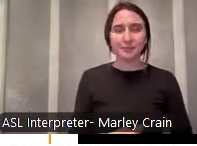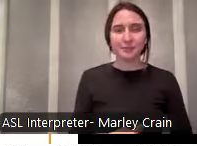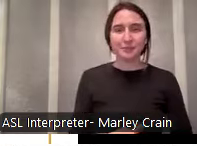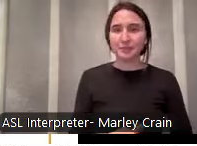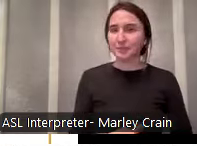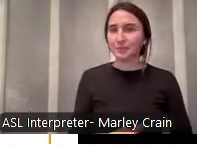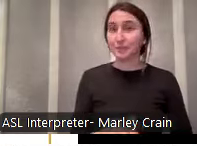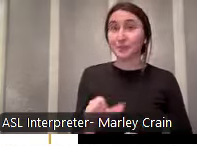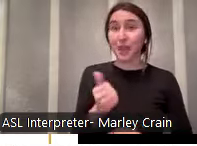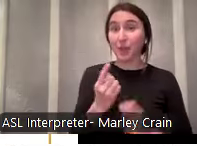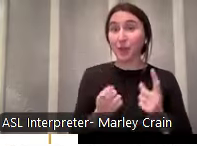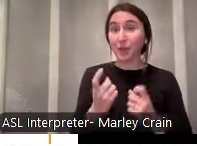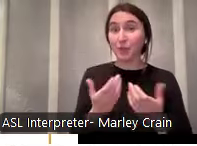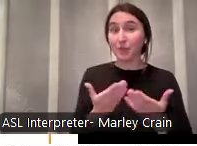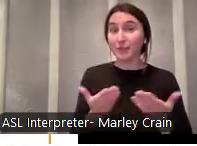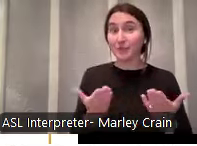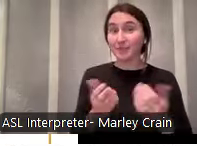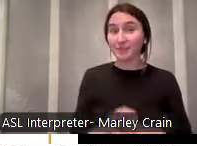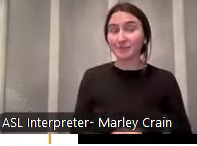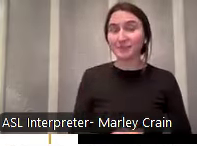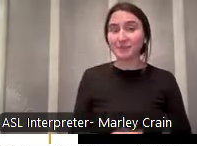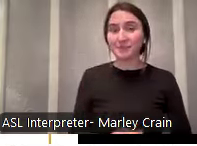Any other questions, Ross, or are we good?